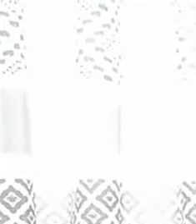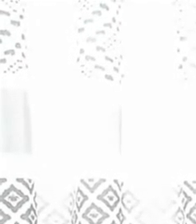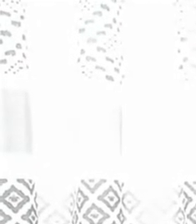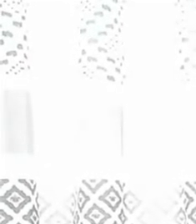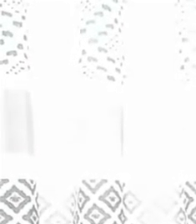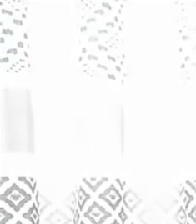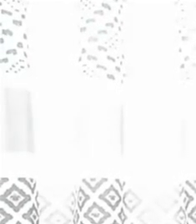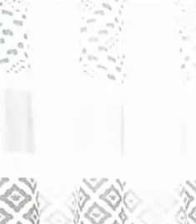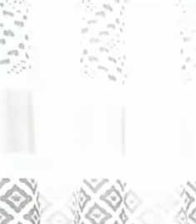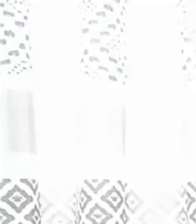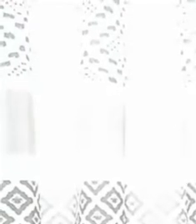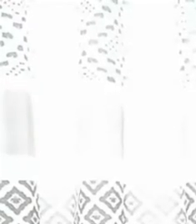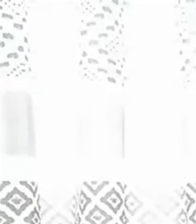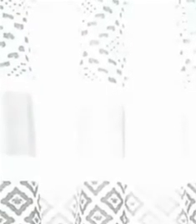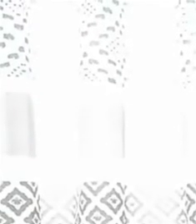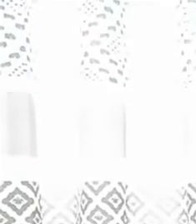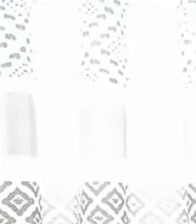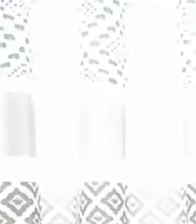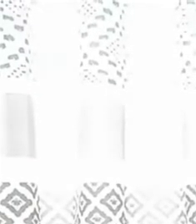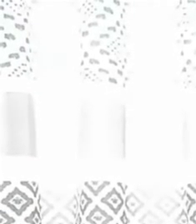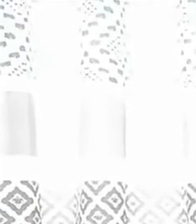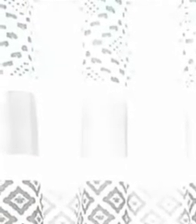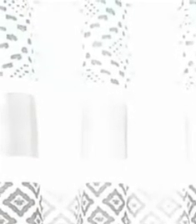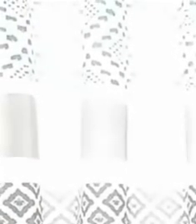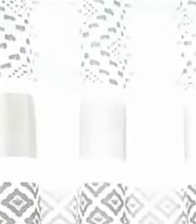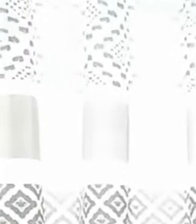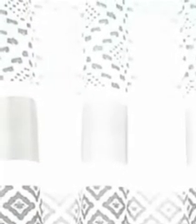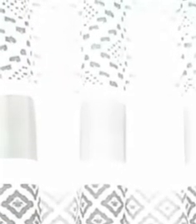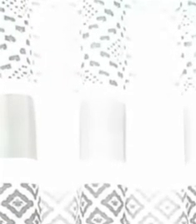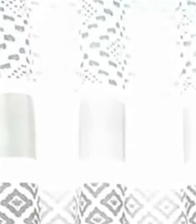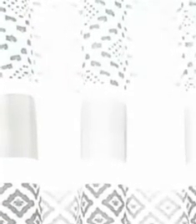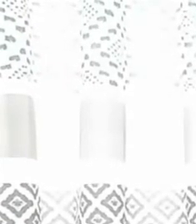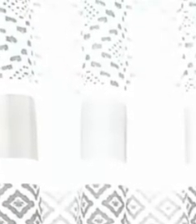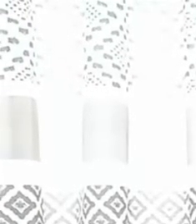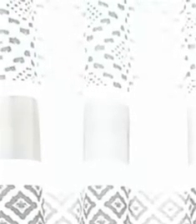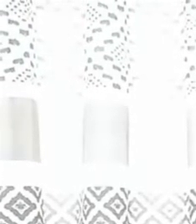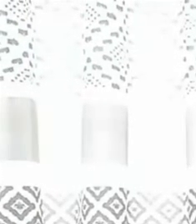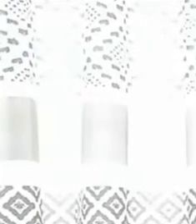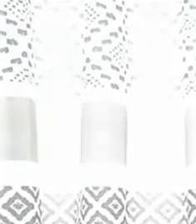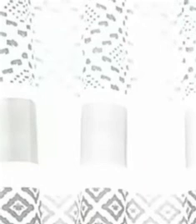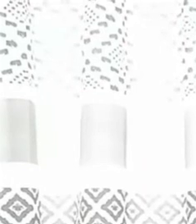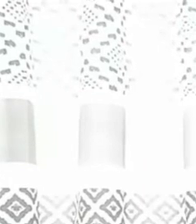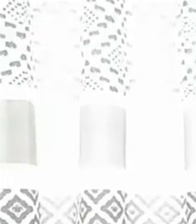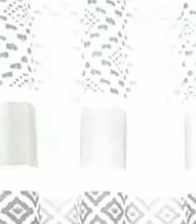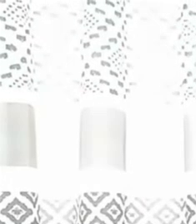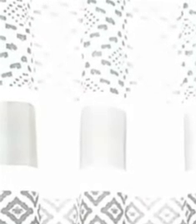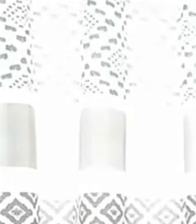this moment, with that little booklets, we can help a lot of parents who are not in a zone of